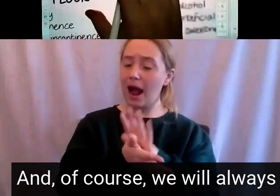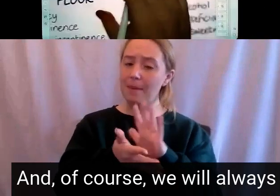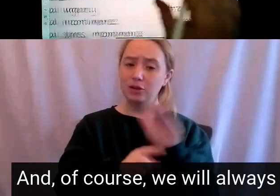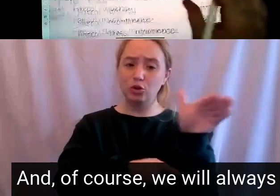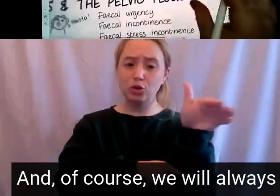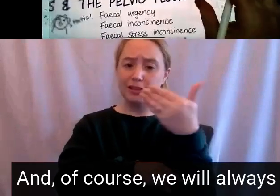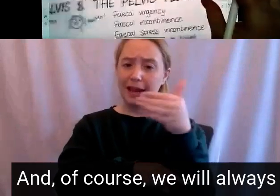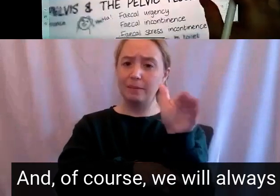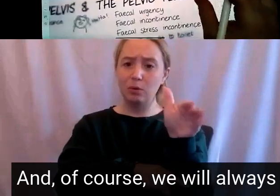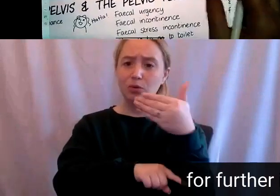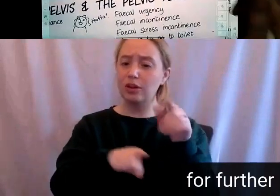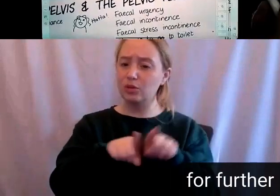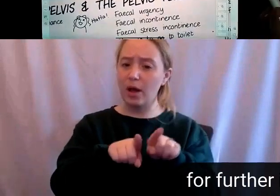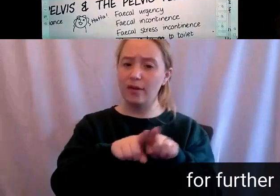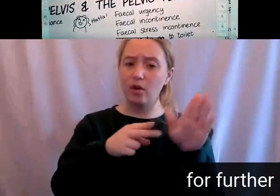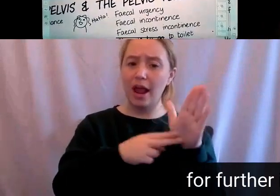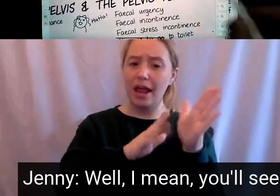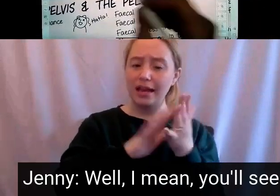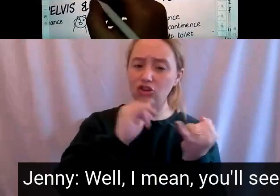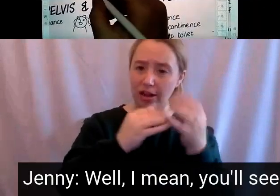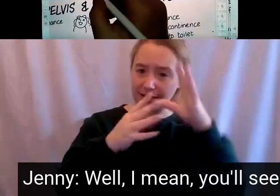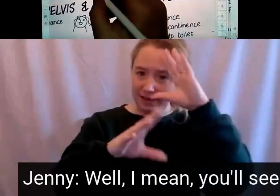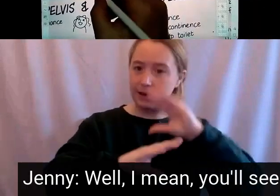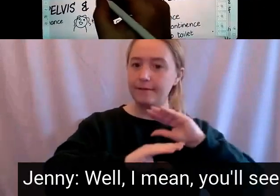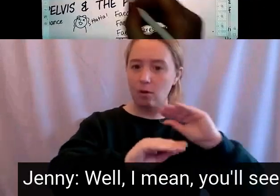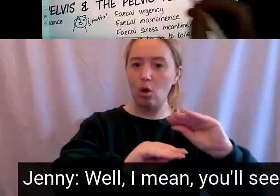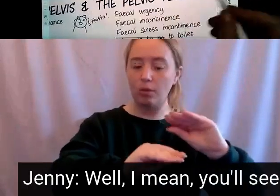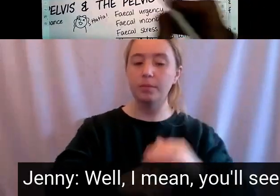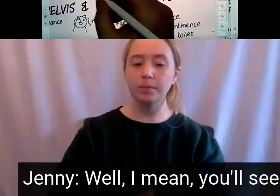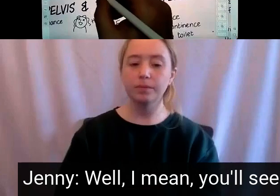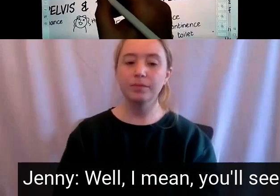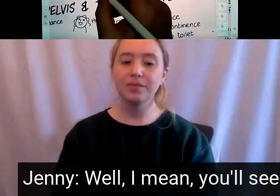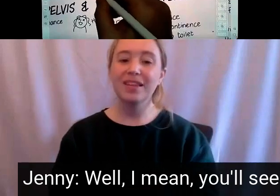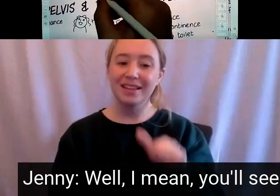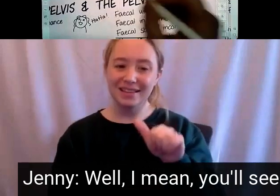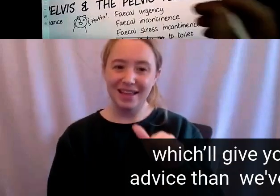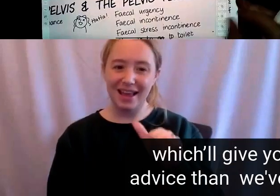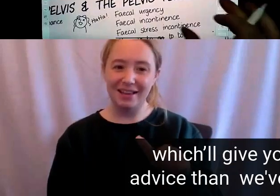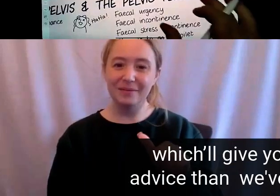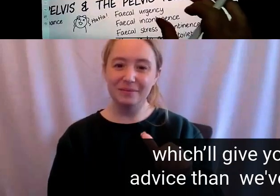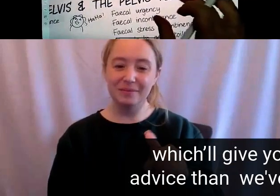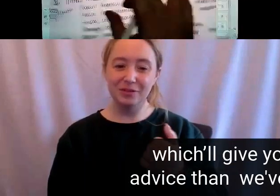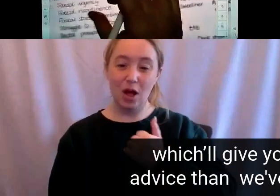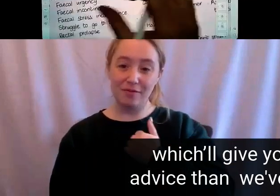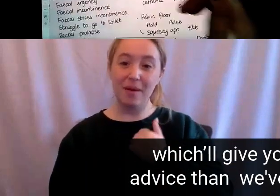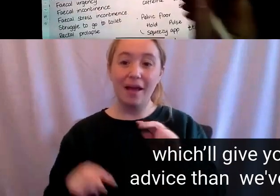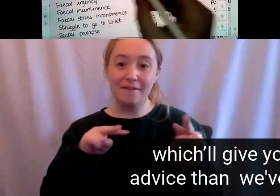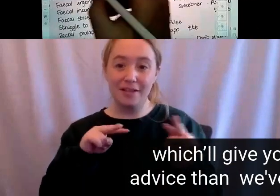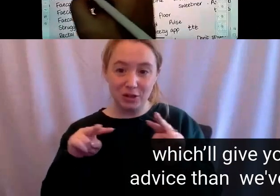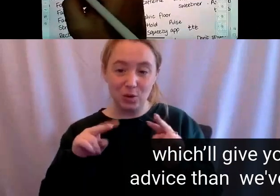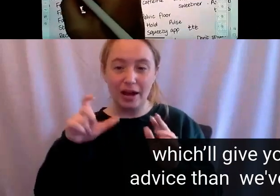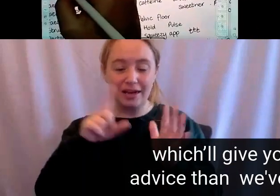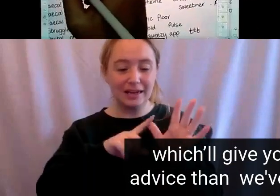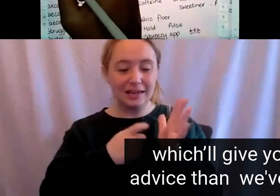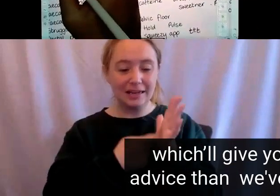to NHS form for further information. Well, I mean, you'll see Caroline and I's video on there, which will give you some bits and more